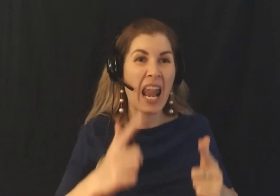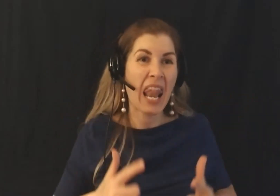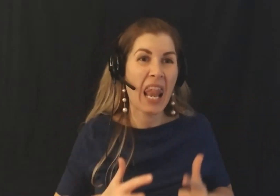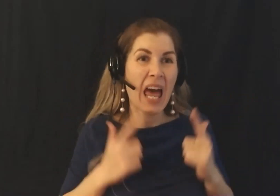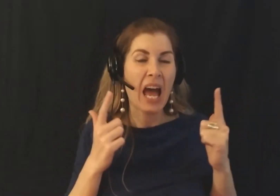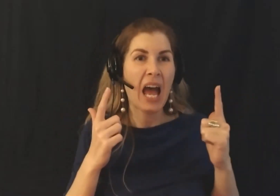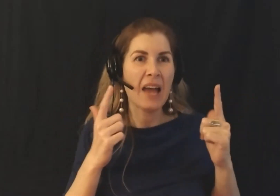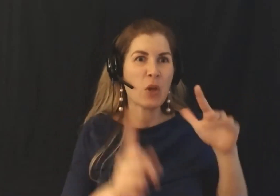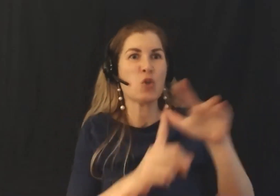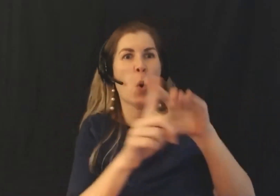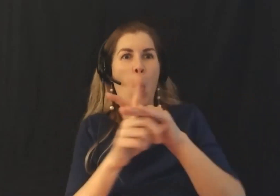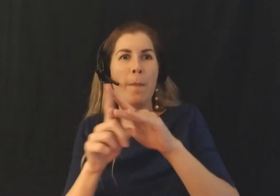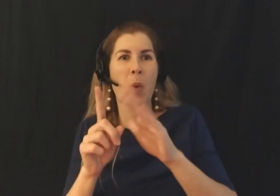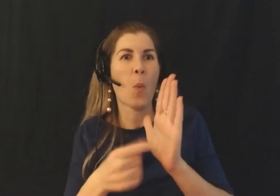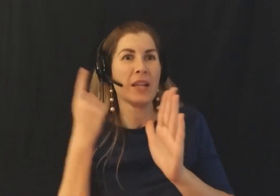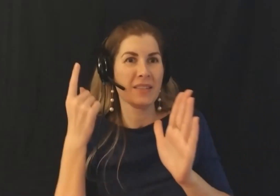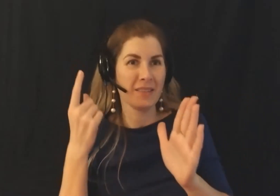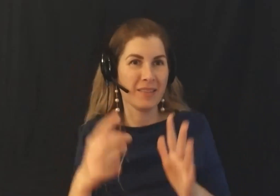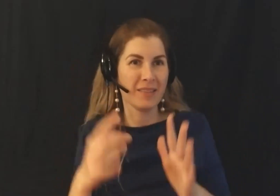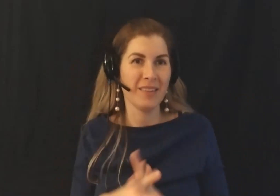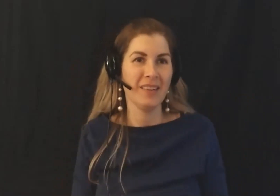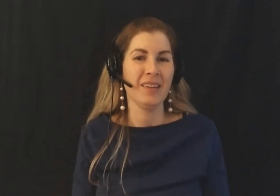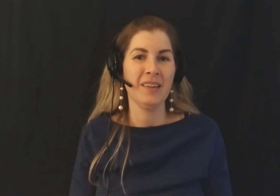at one time.